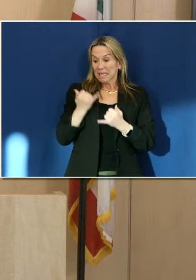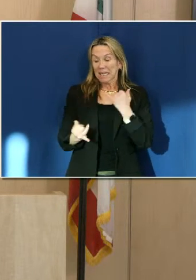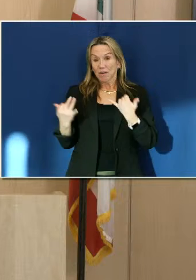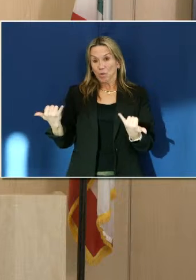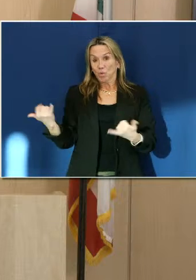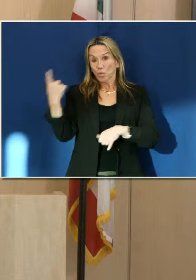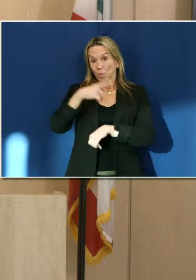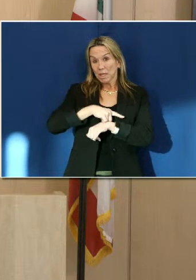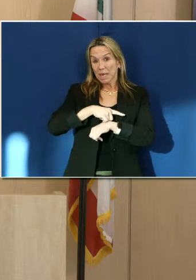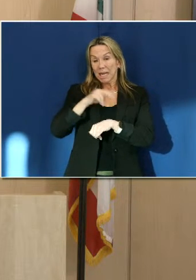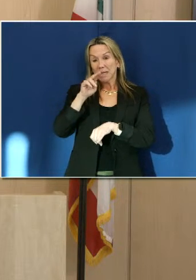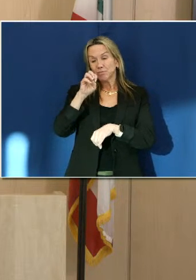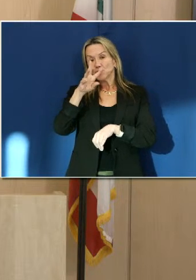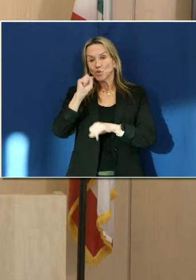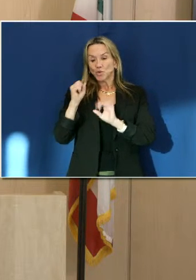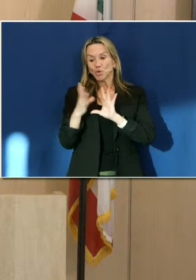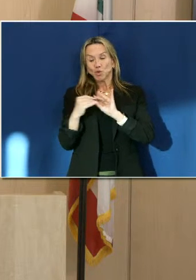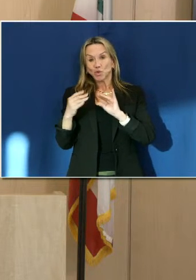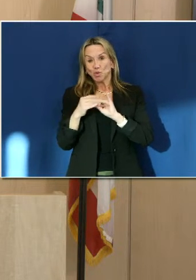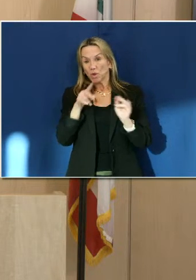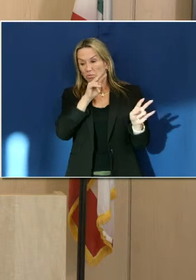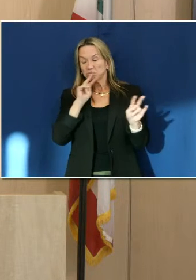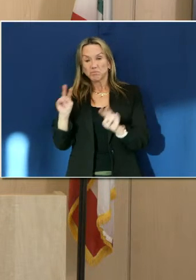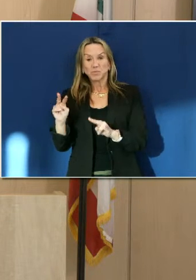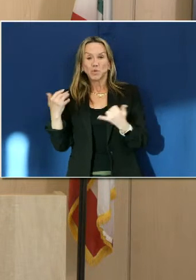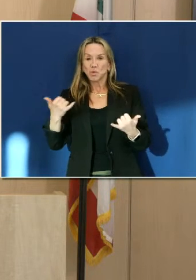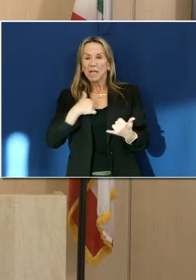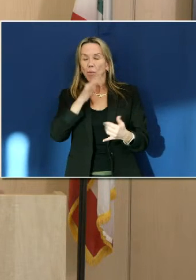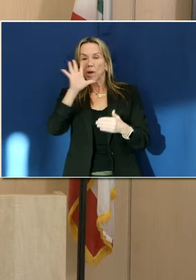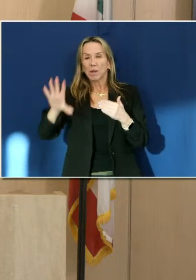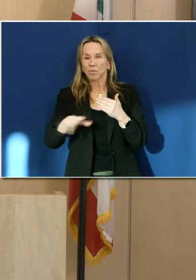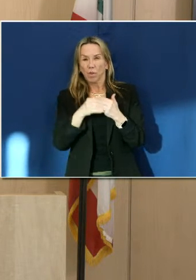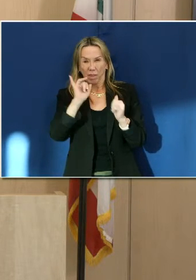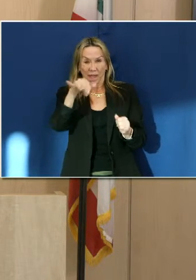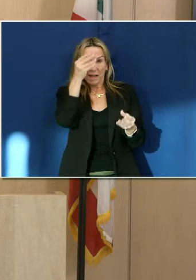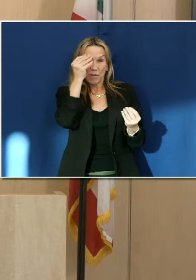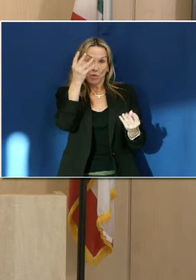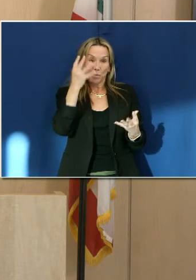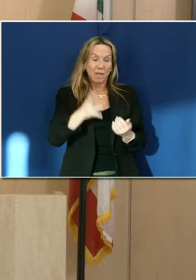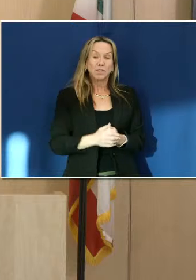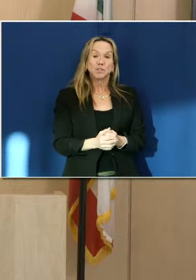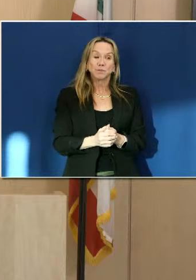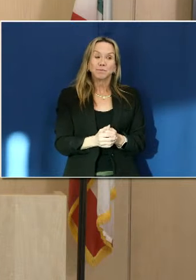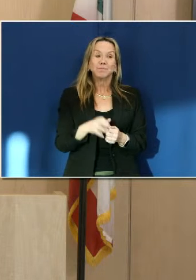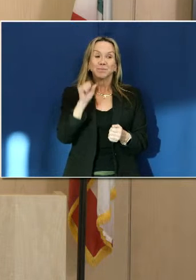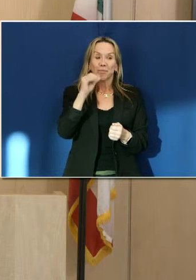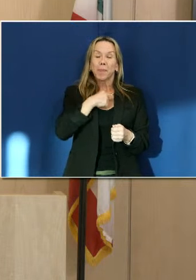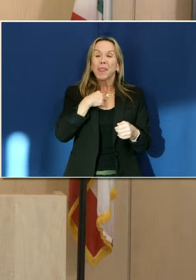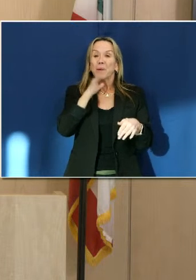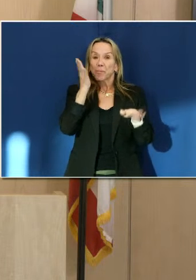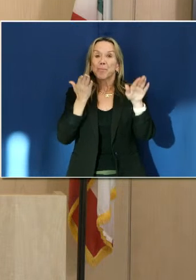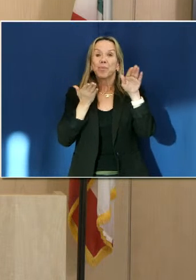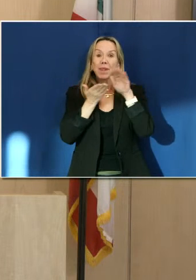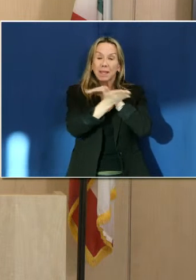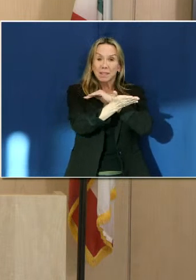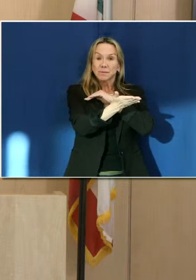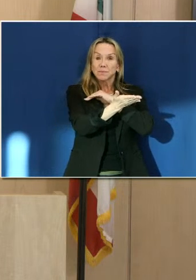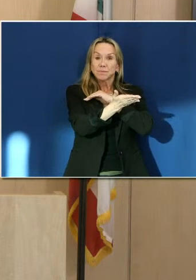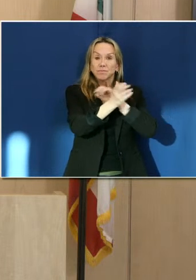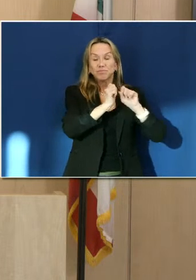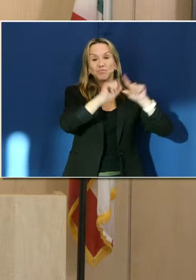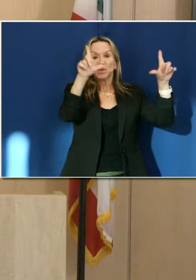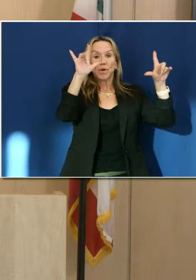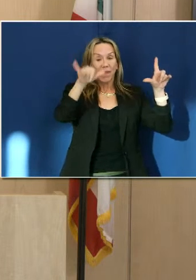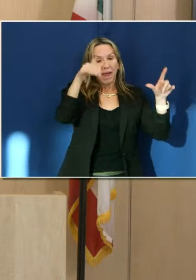day news story today. So we will disseminate information as we do normally so that everyone is aware. And